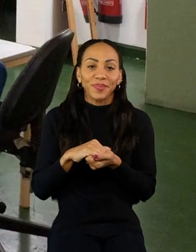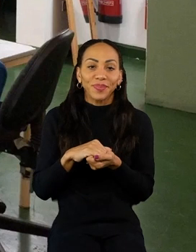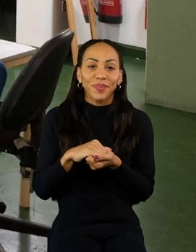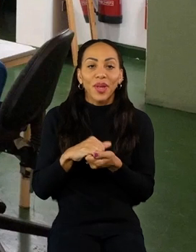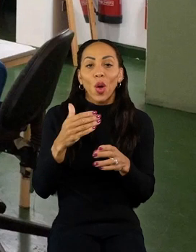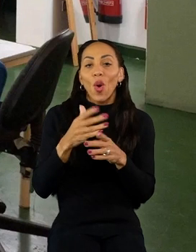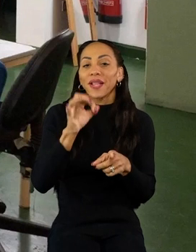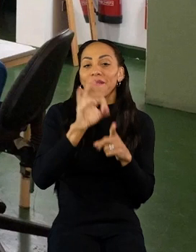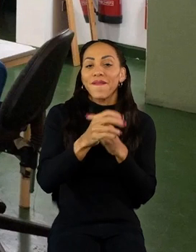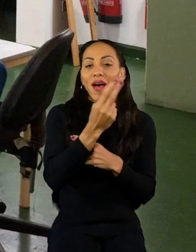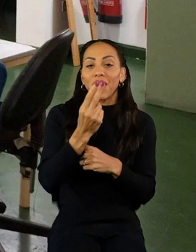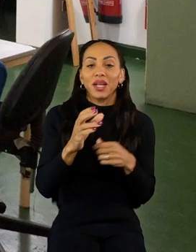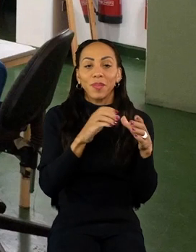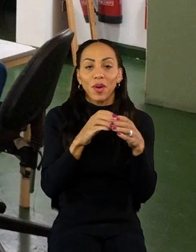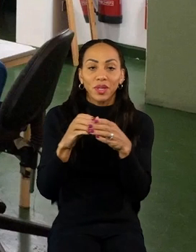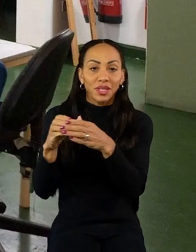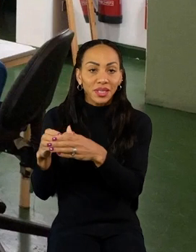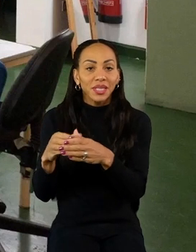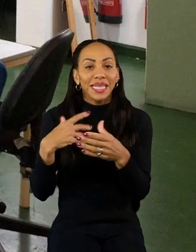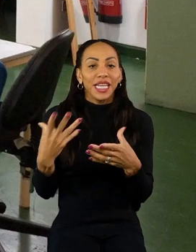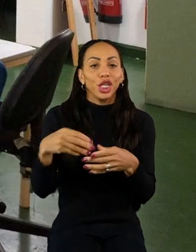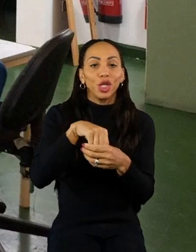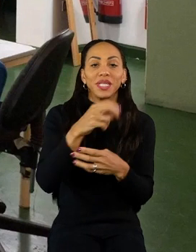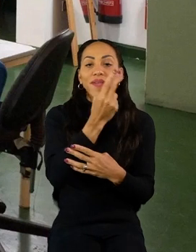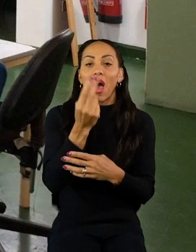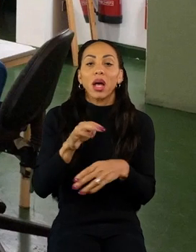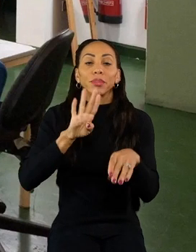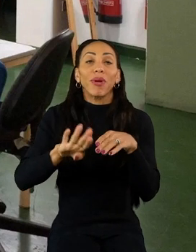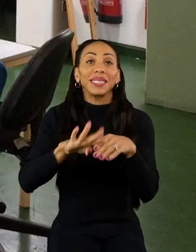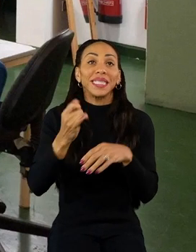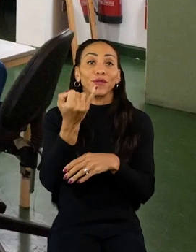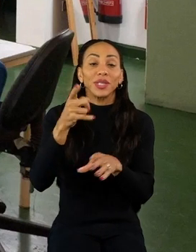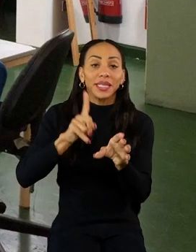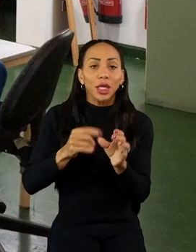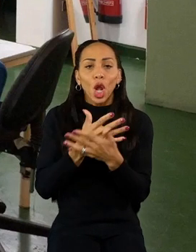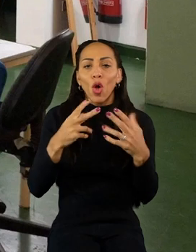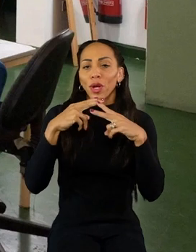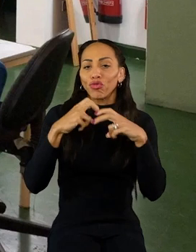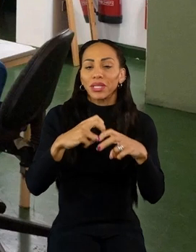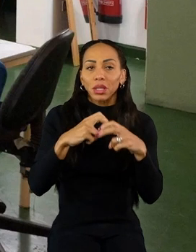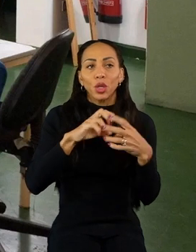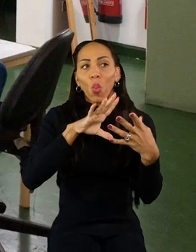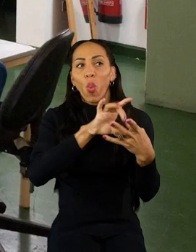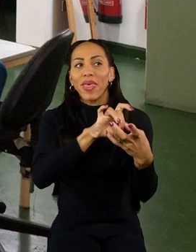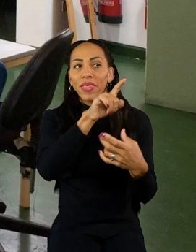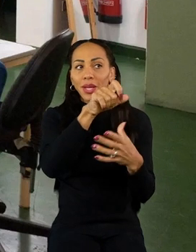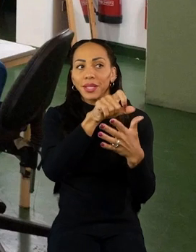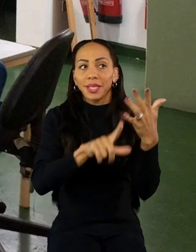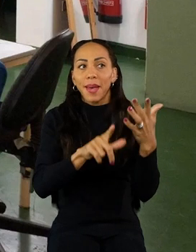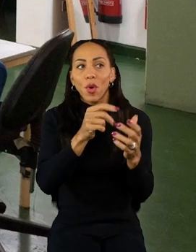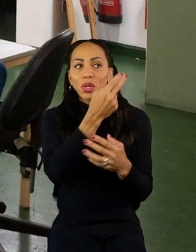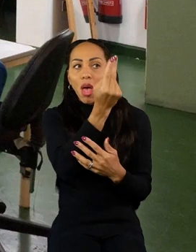in the Fine Art Department. I ran the MA Inclusive Arts Practice for 6 years, and a lot of my research is